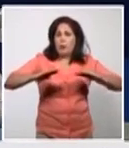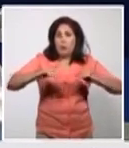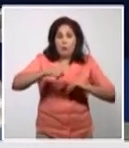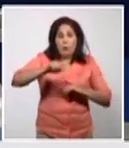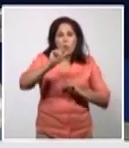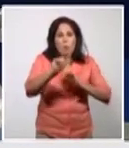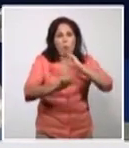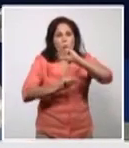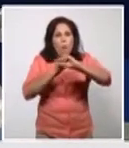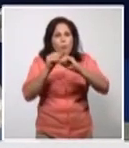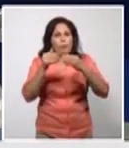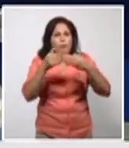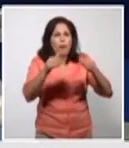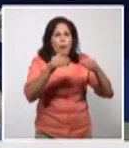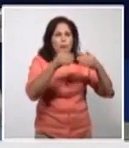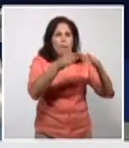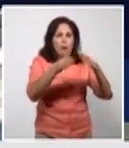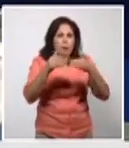And these are countries